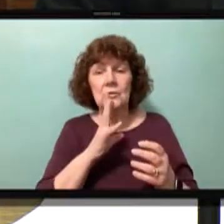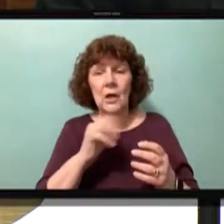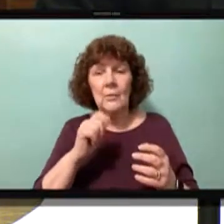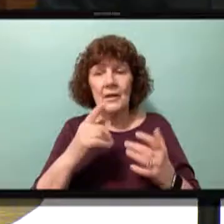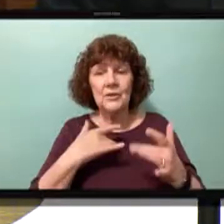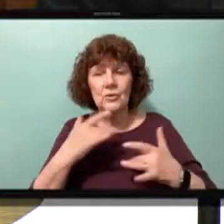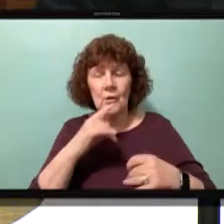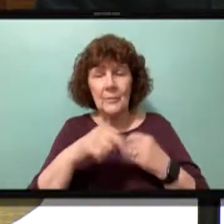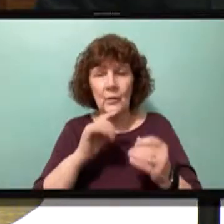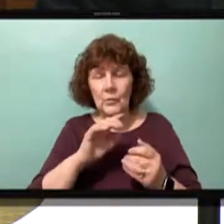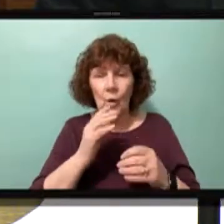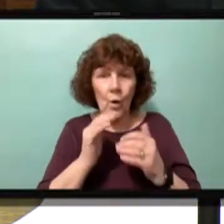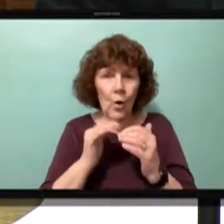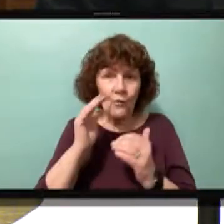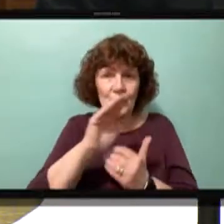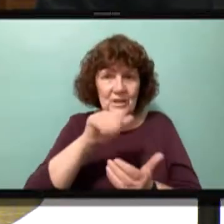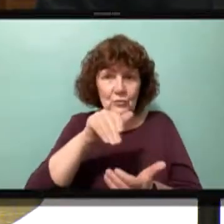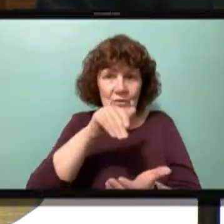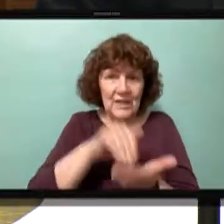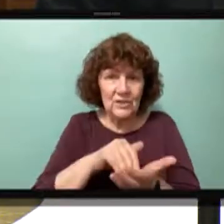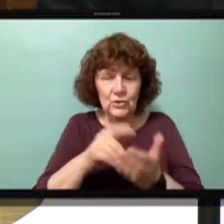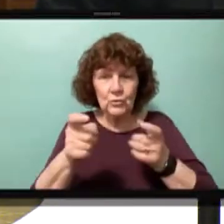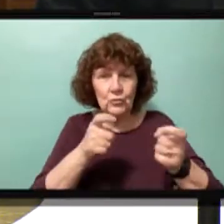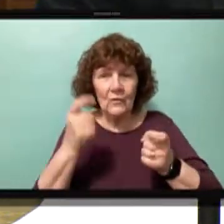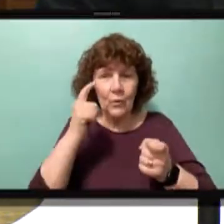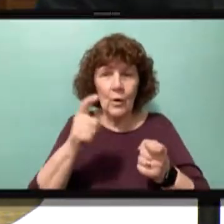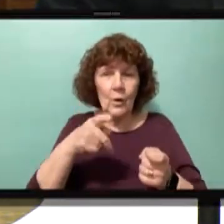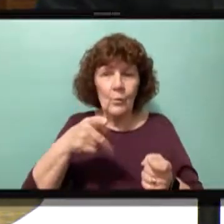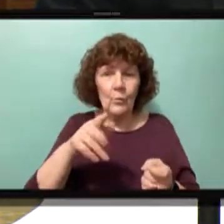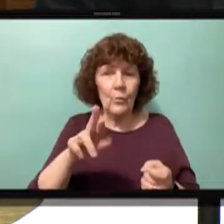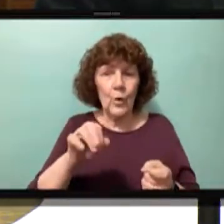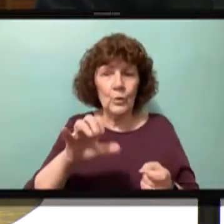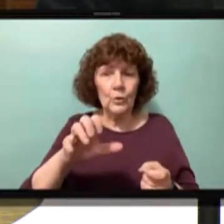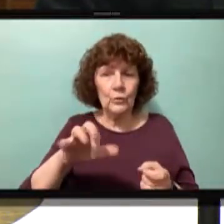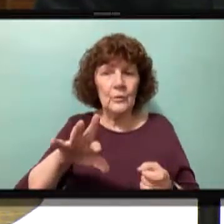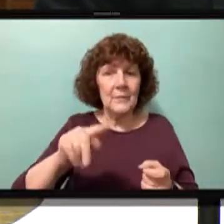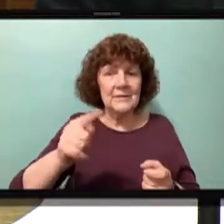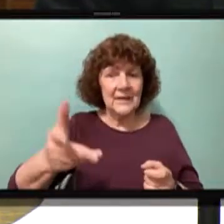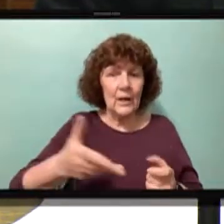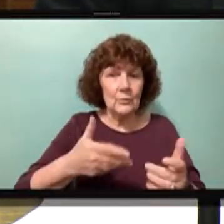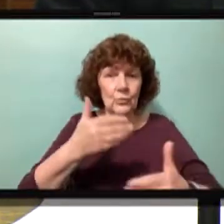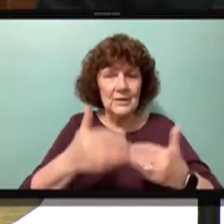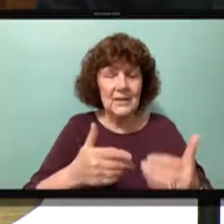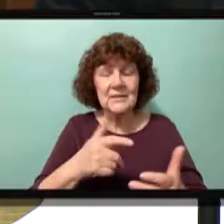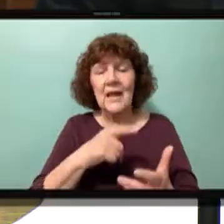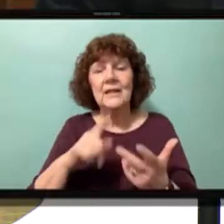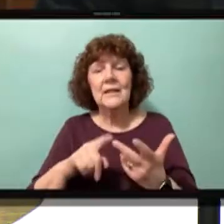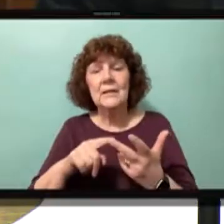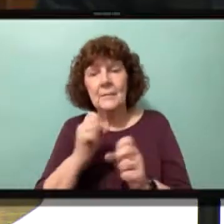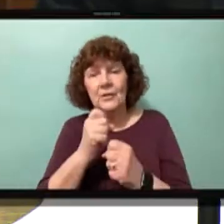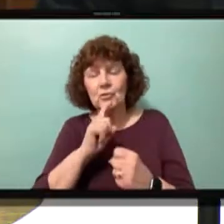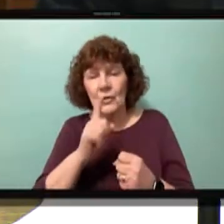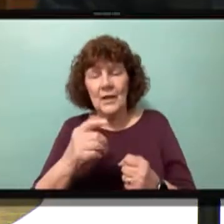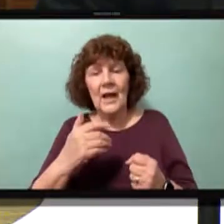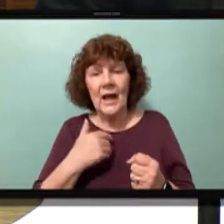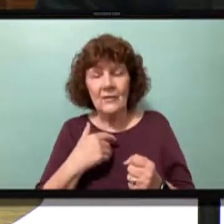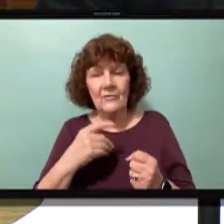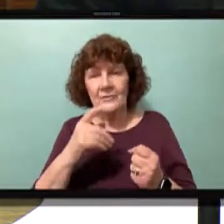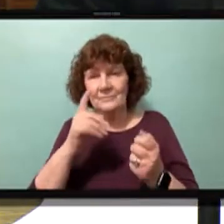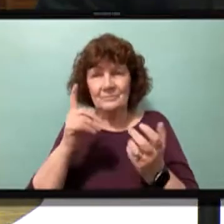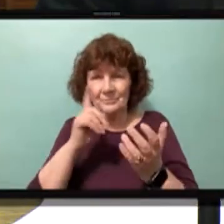control in the current bid and procurement process, and then improve internal functioning and public integrity to enhance transparency and ensure